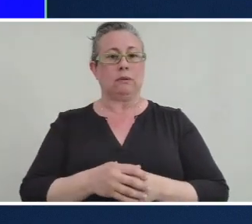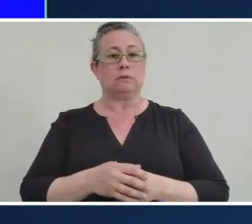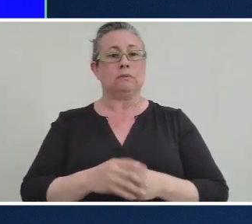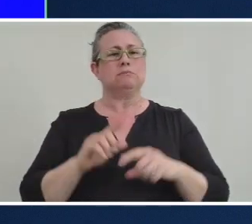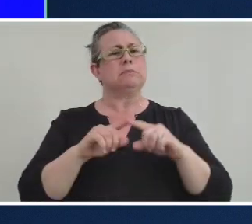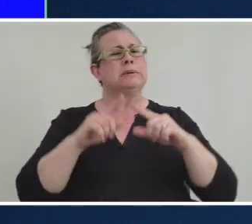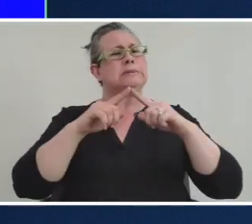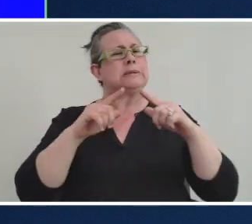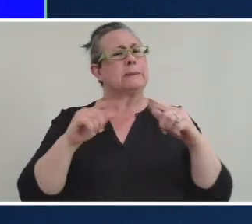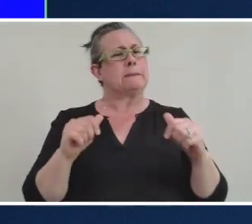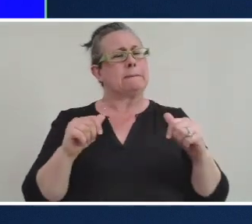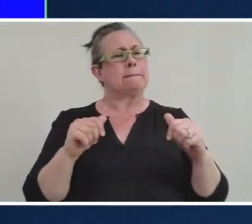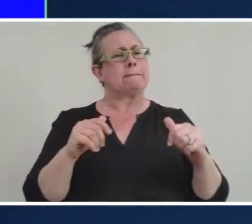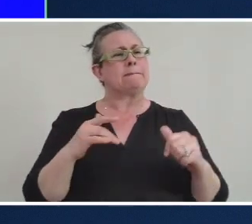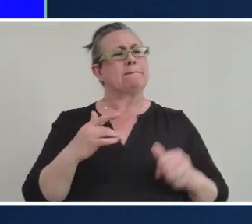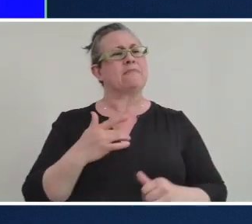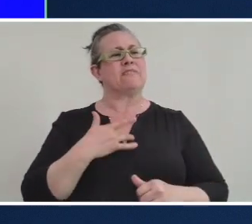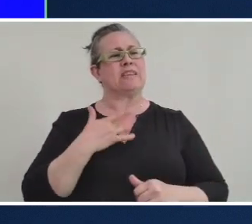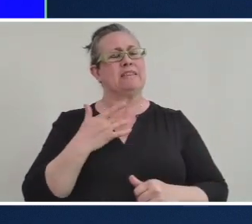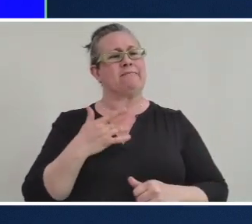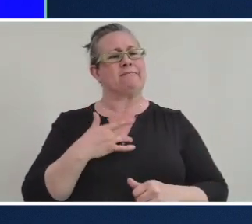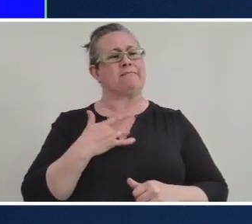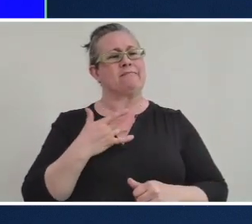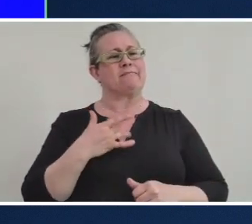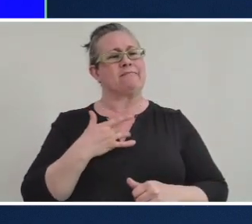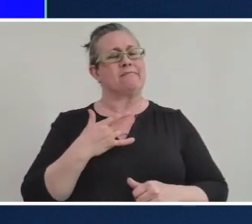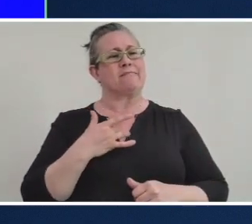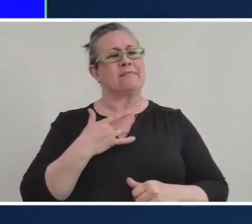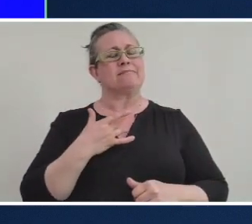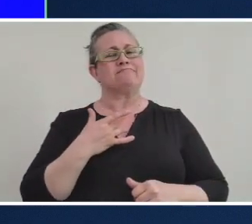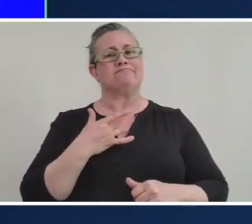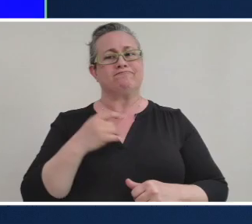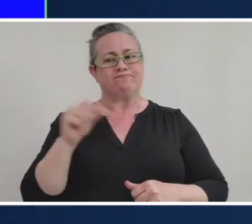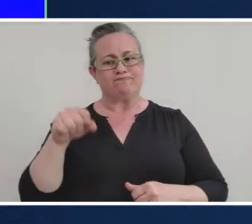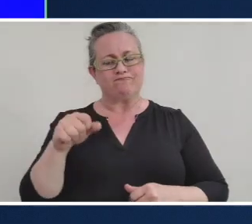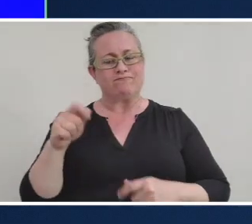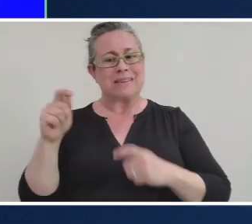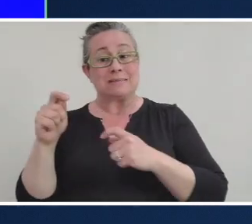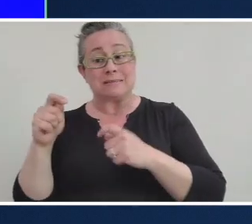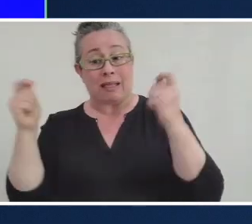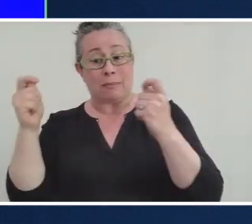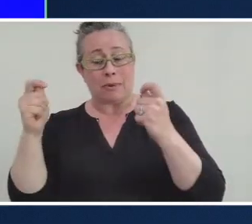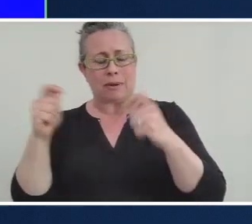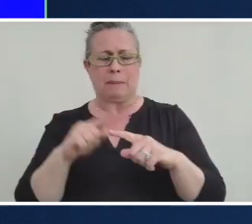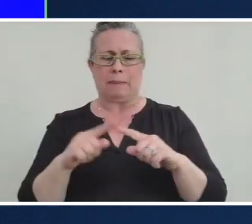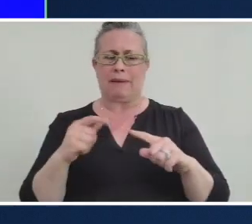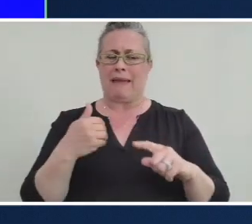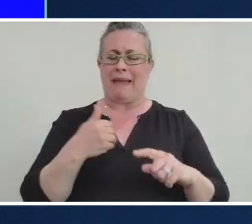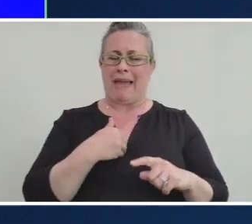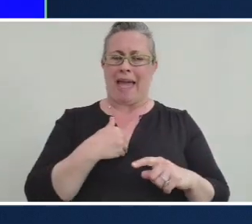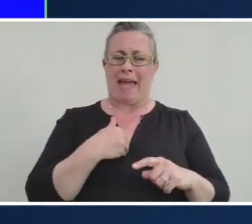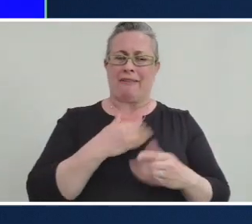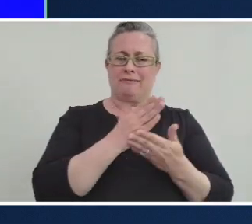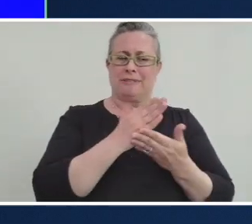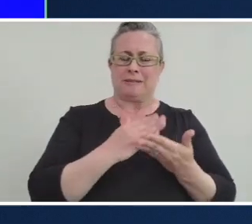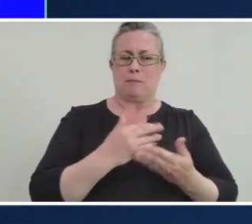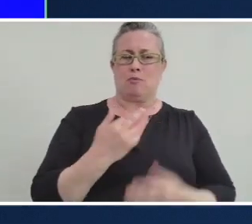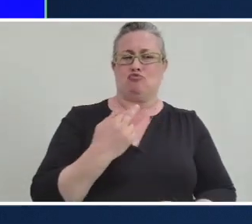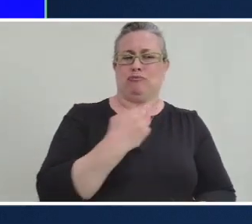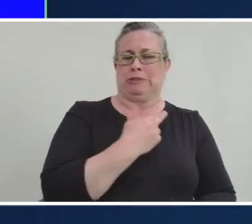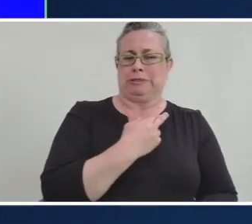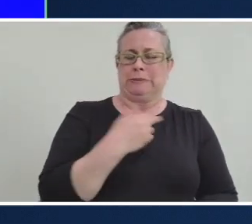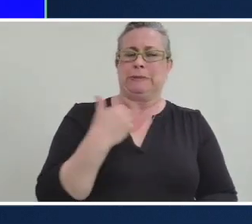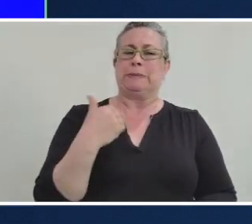it does feel as if that's something to celebrate, but there's associated risk. It feels as if